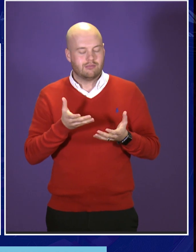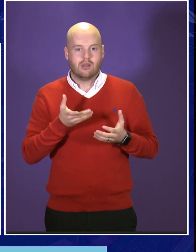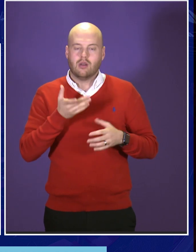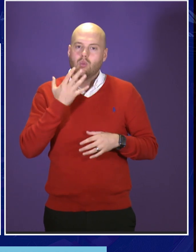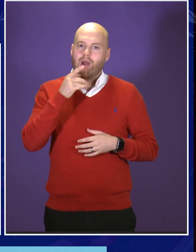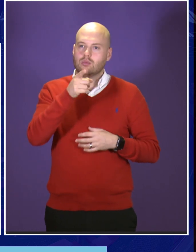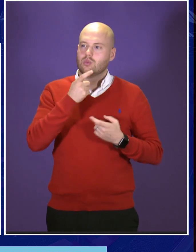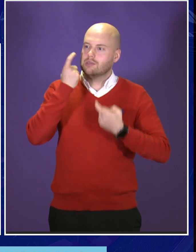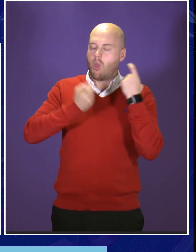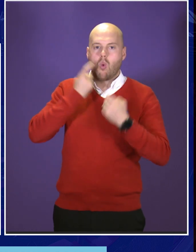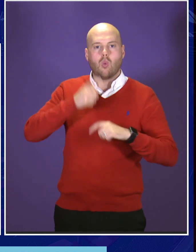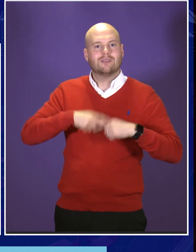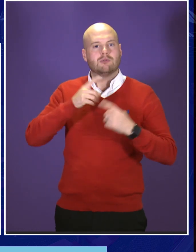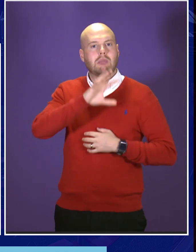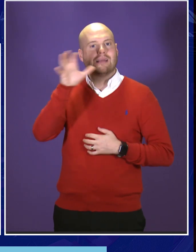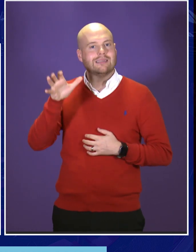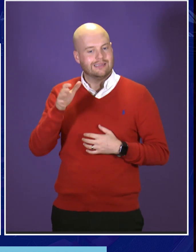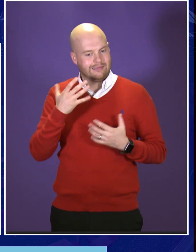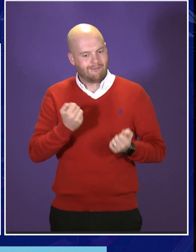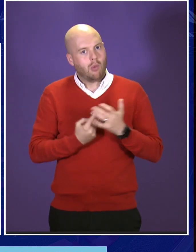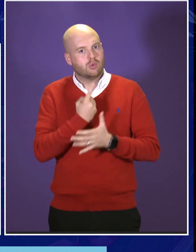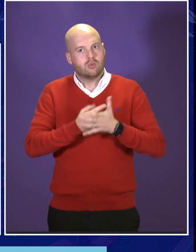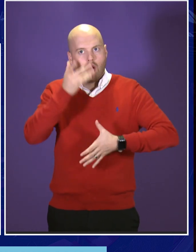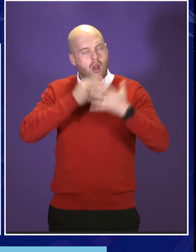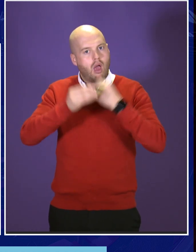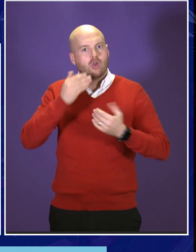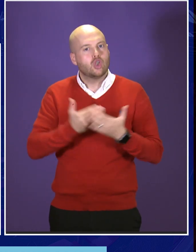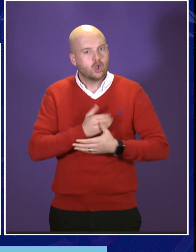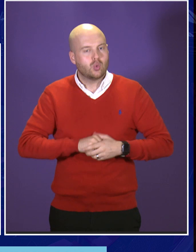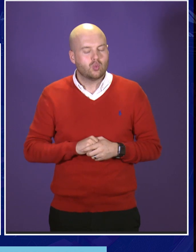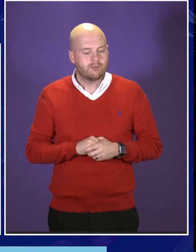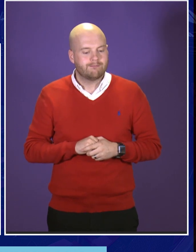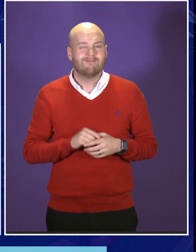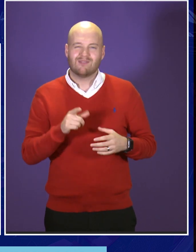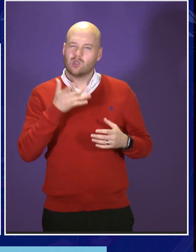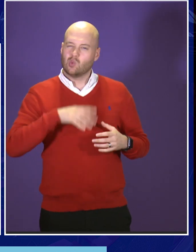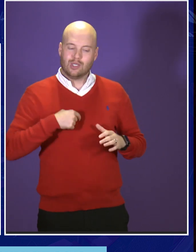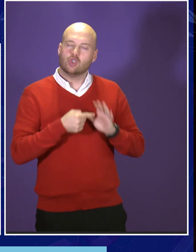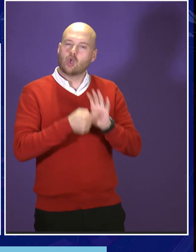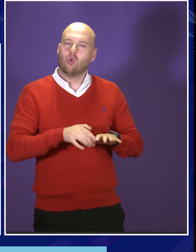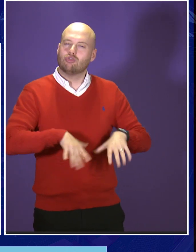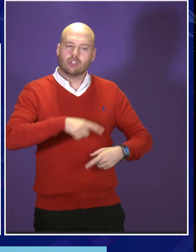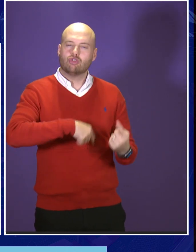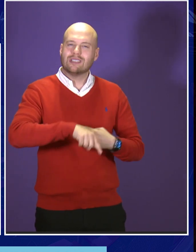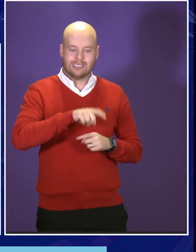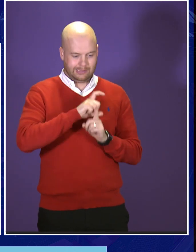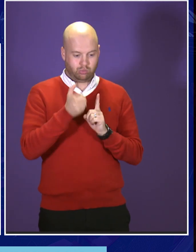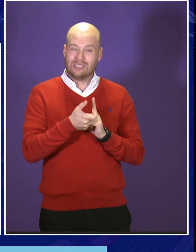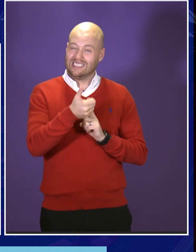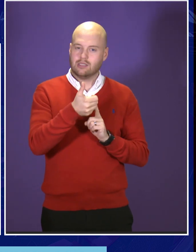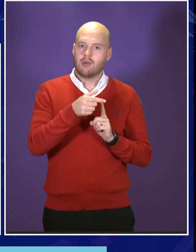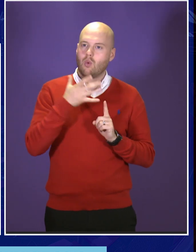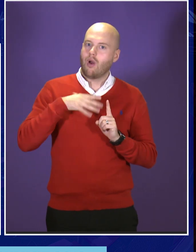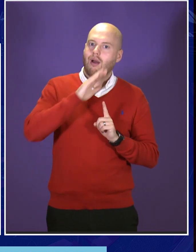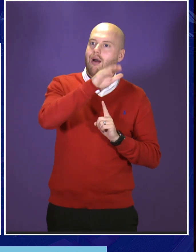actually learn something new. You want to be able to show the kids that there's something outside of your community that you could go to and learn from, and that